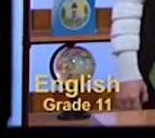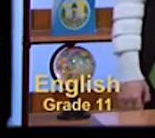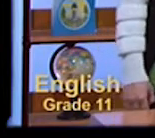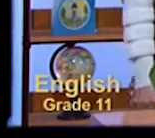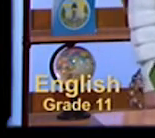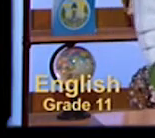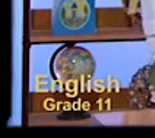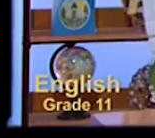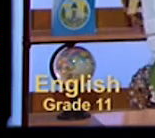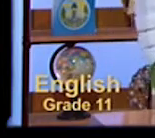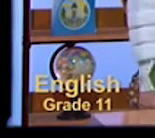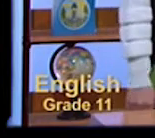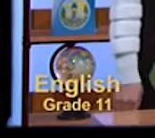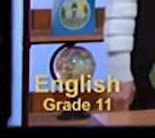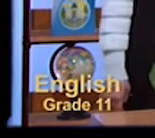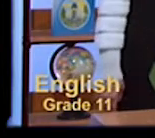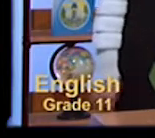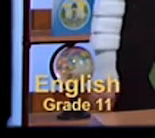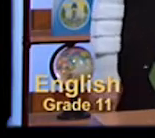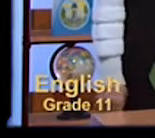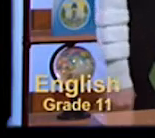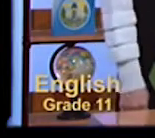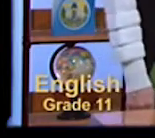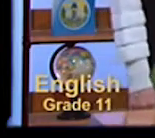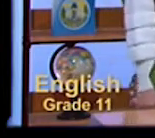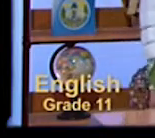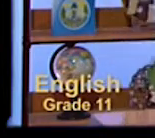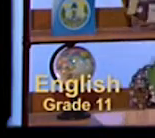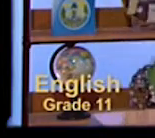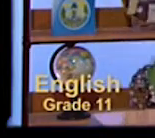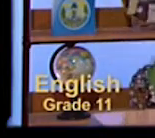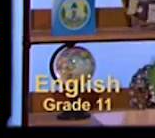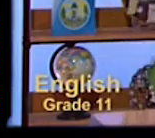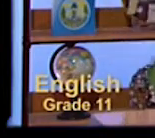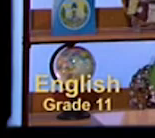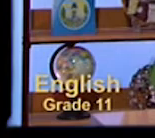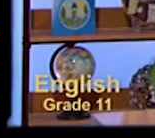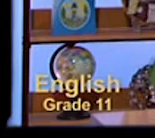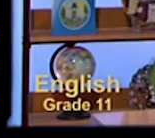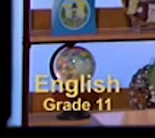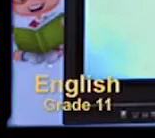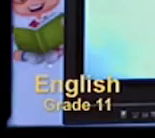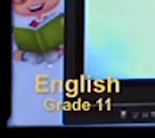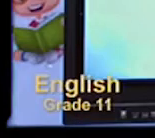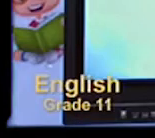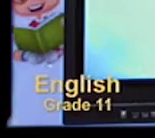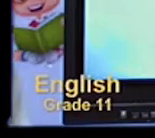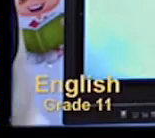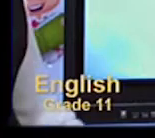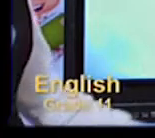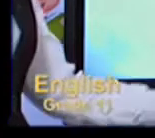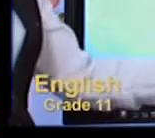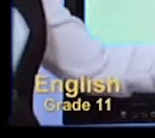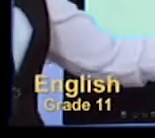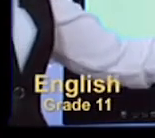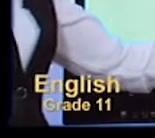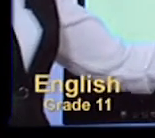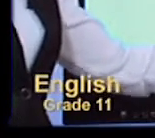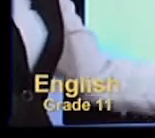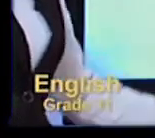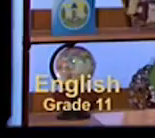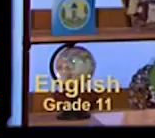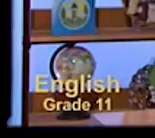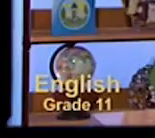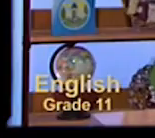way. So there are given some key words for complaining and words for